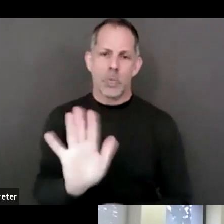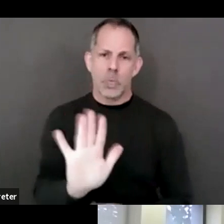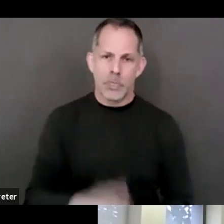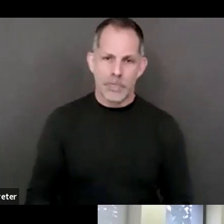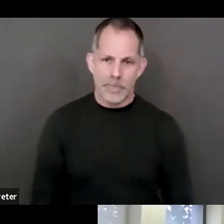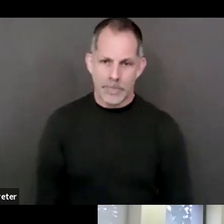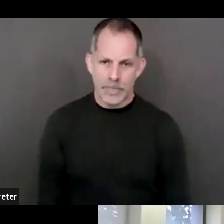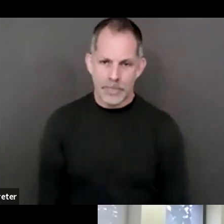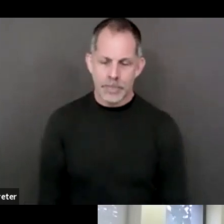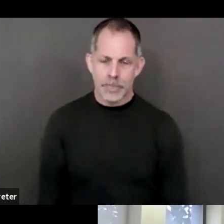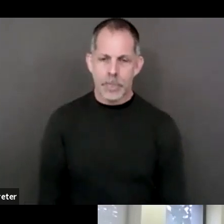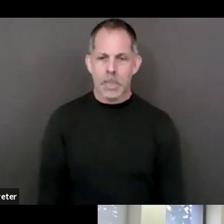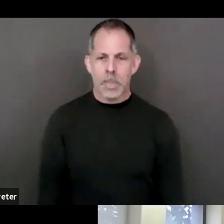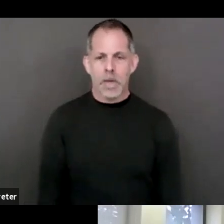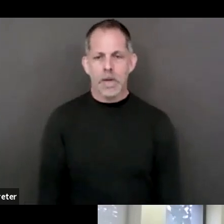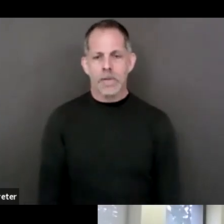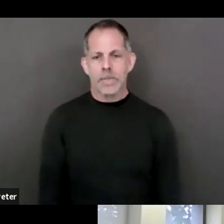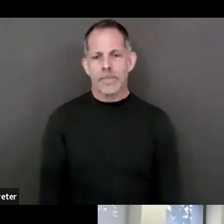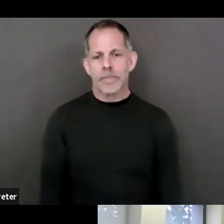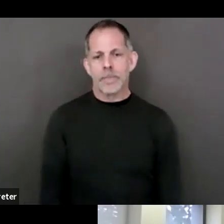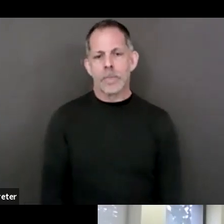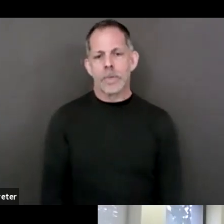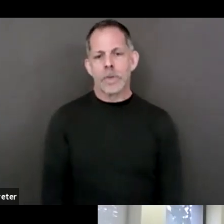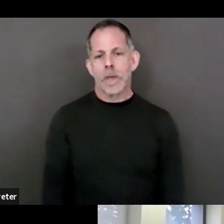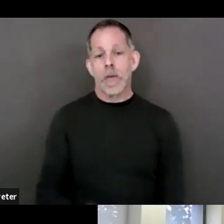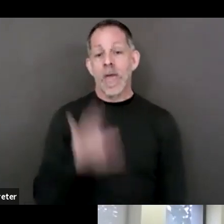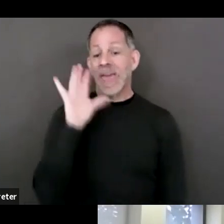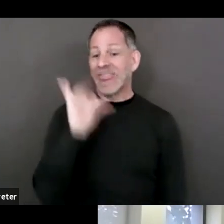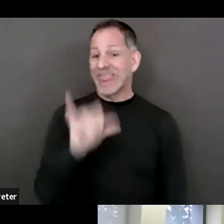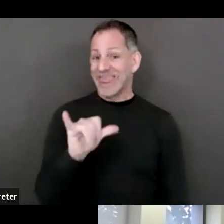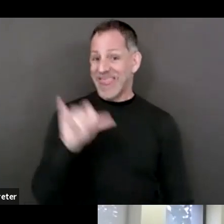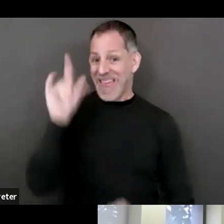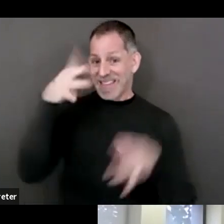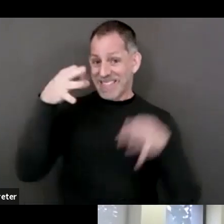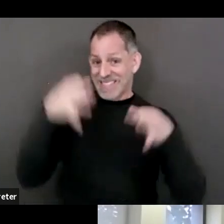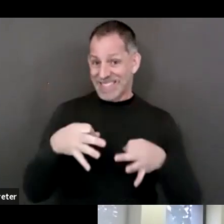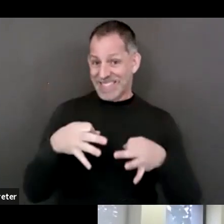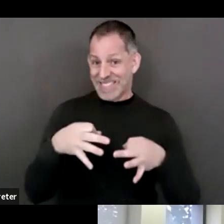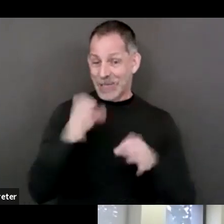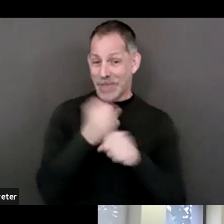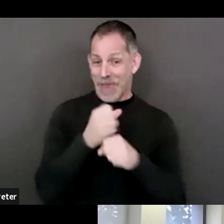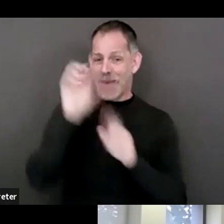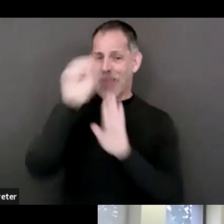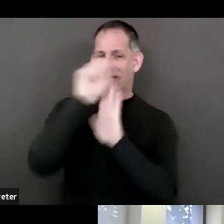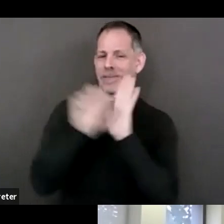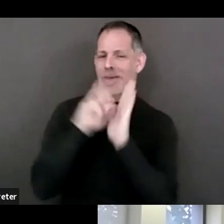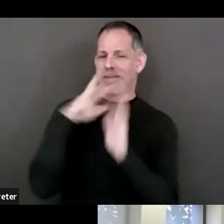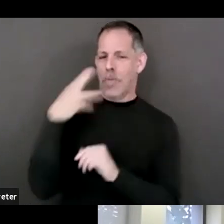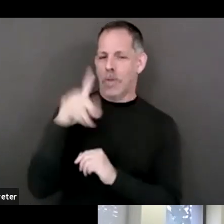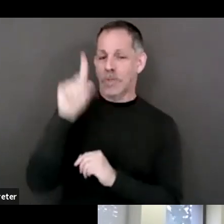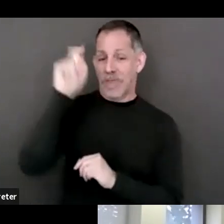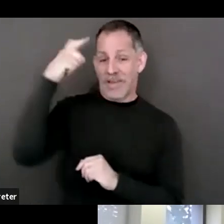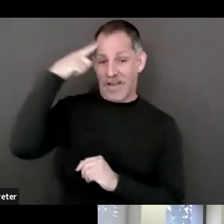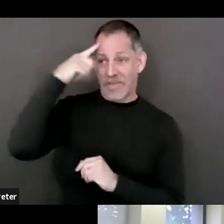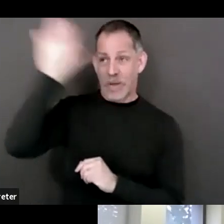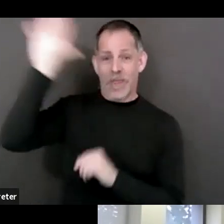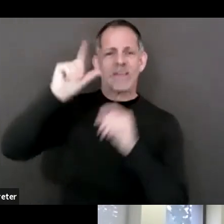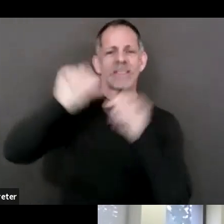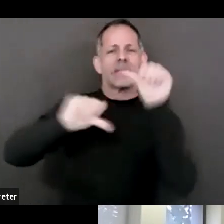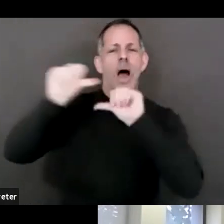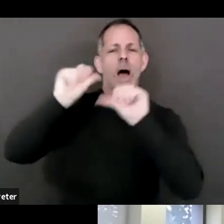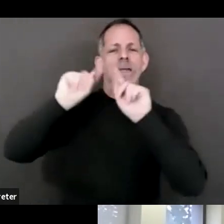hospitalizations. That's really in the governor's hands, but it's based on science. And Whether it's fair or